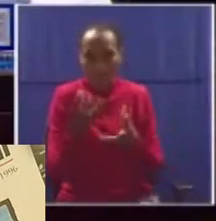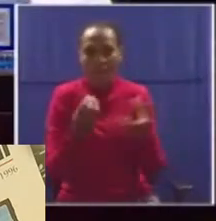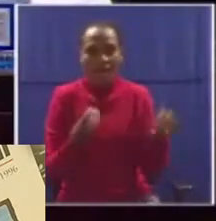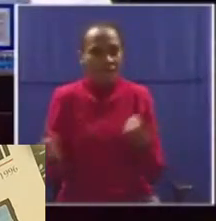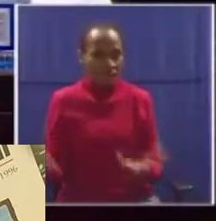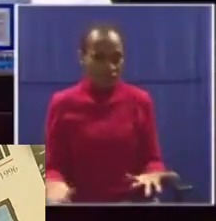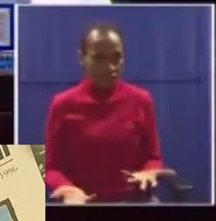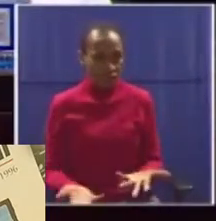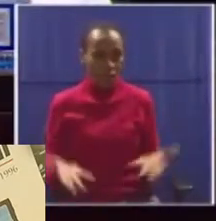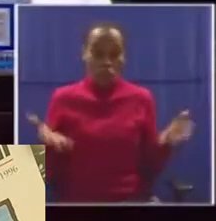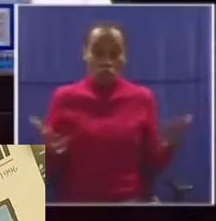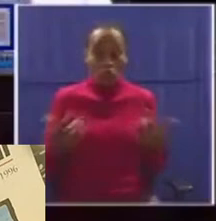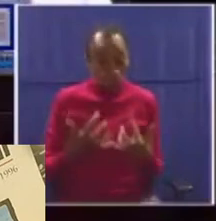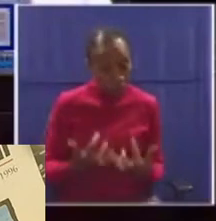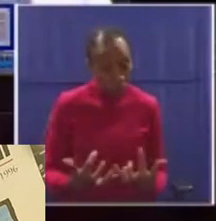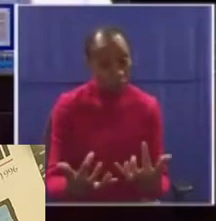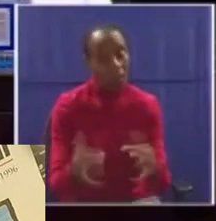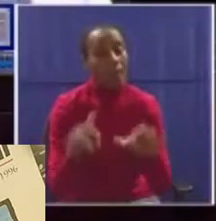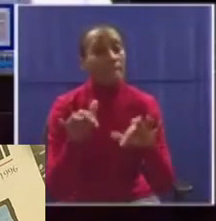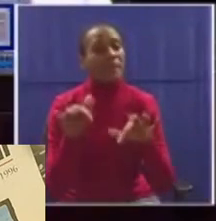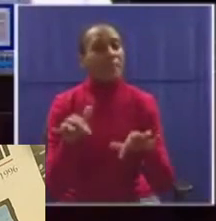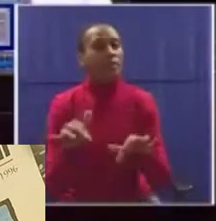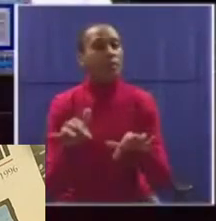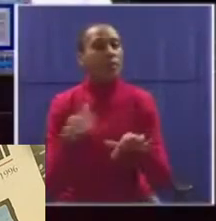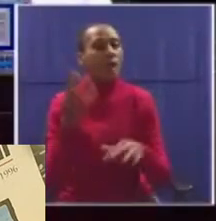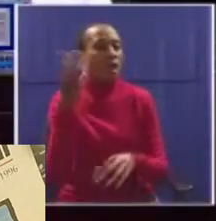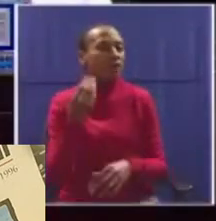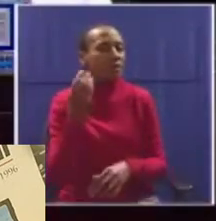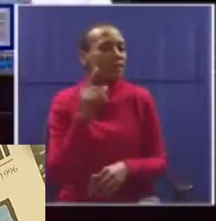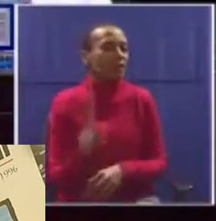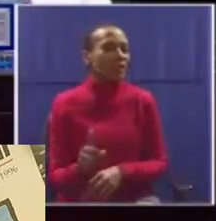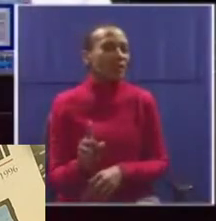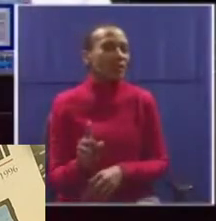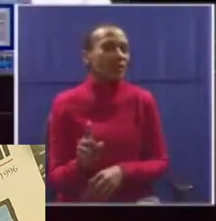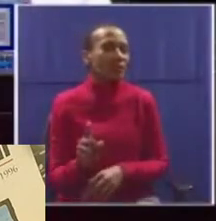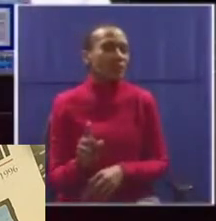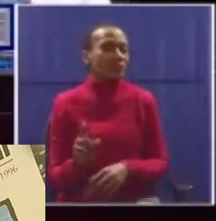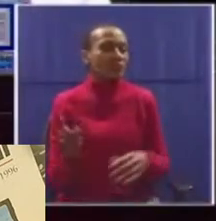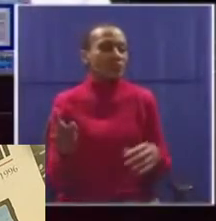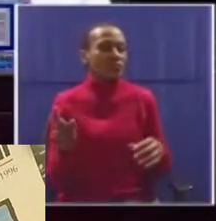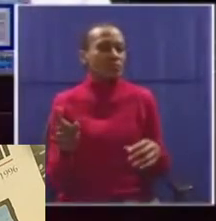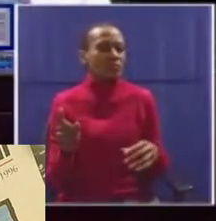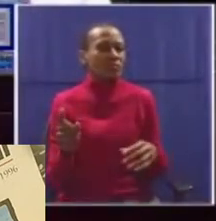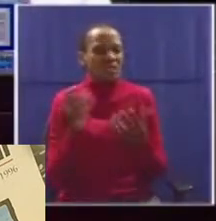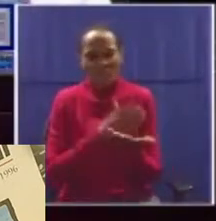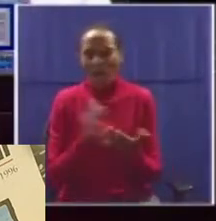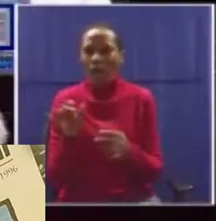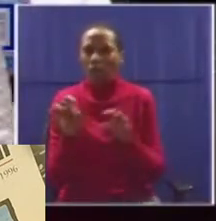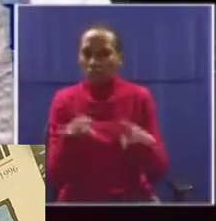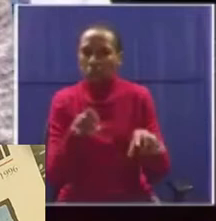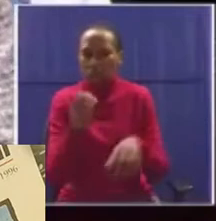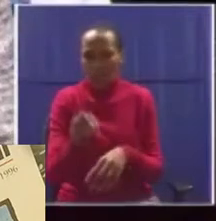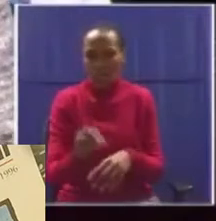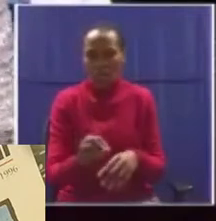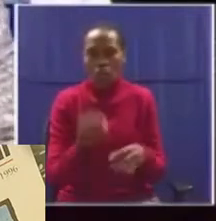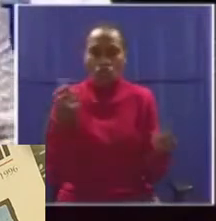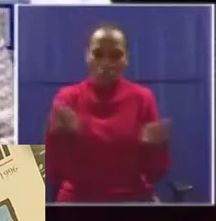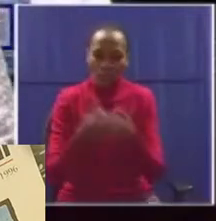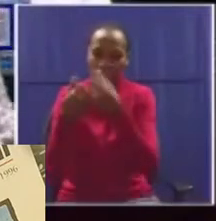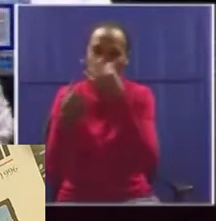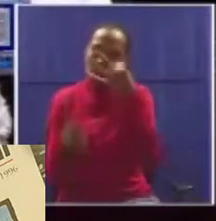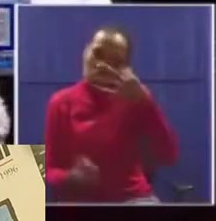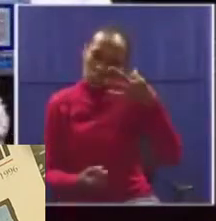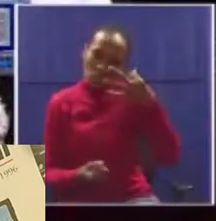lived experience of ordinary South Africans is still of grave concerned the triple challenges